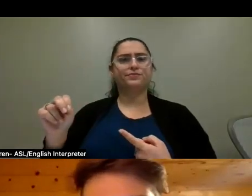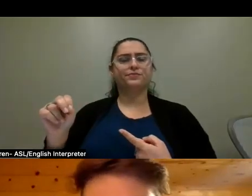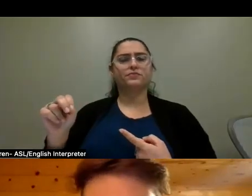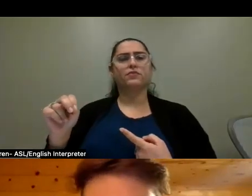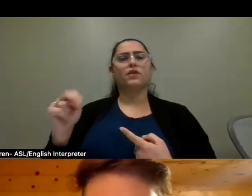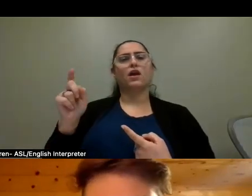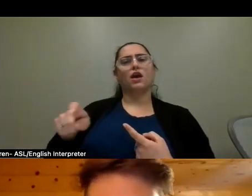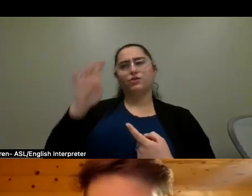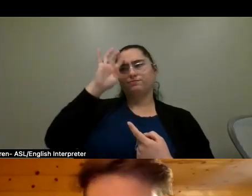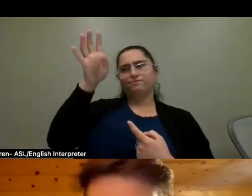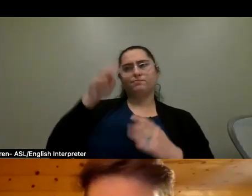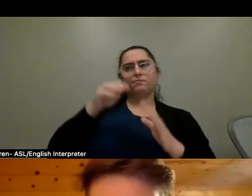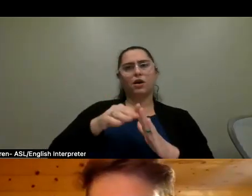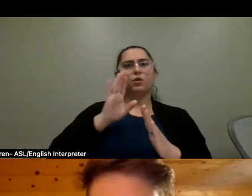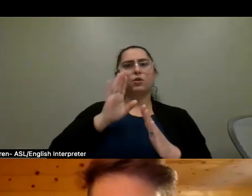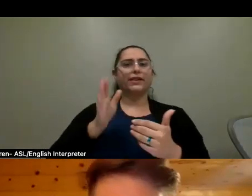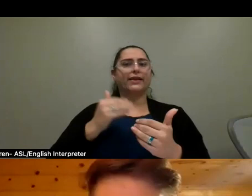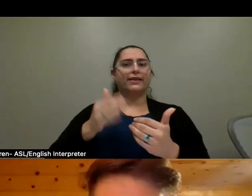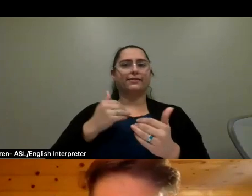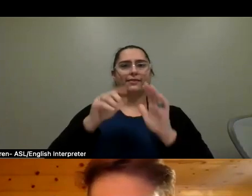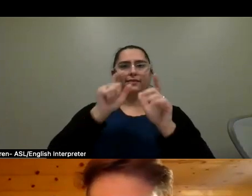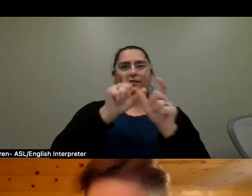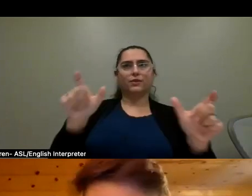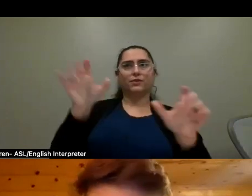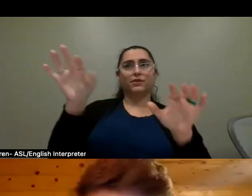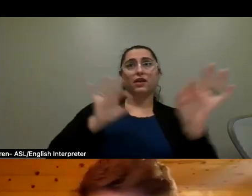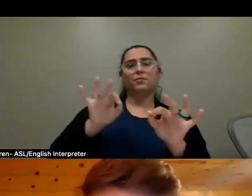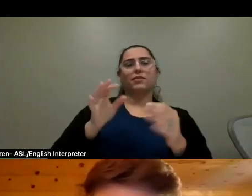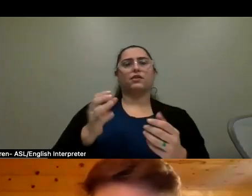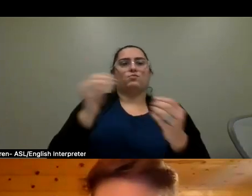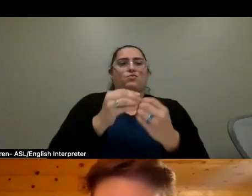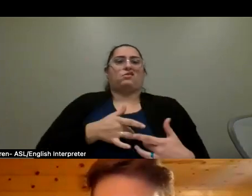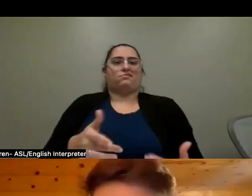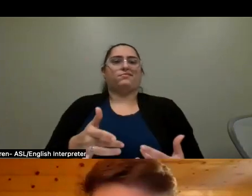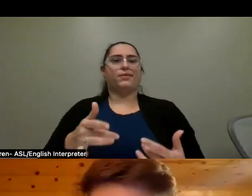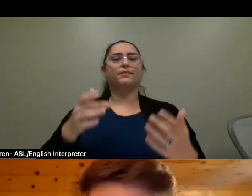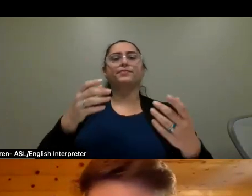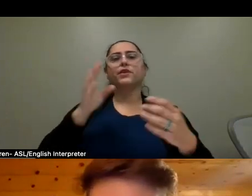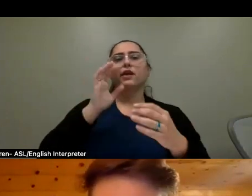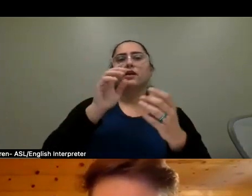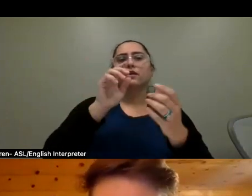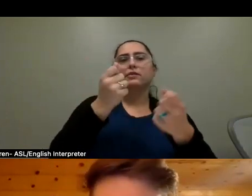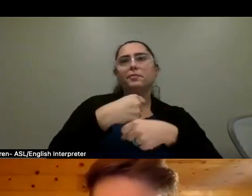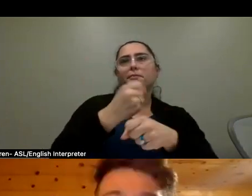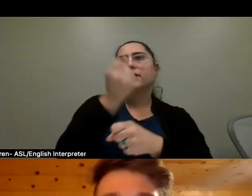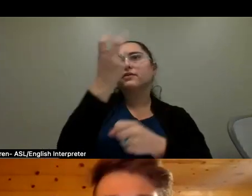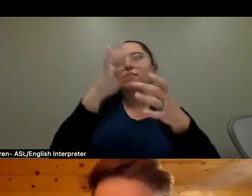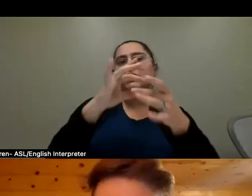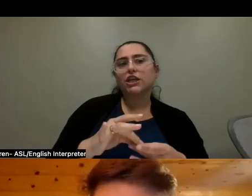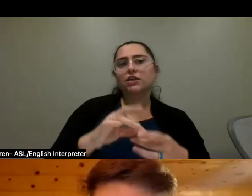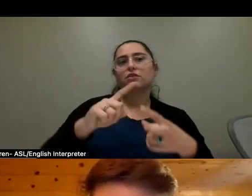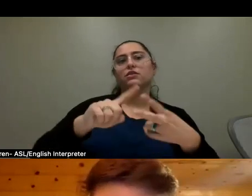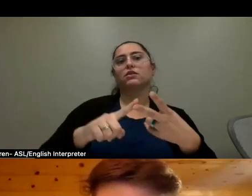can sample sequences that are highly likely. We could model multiple chains, we could fix parts of the chain, and we provide uncertainty